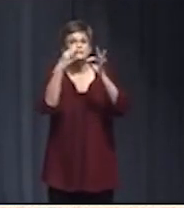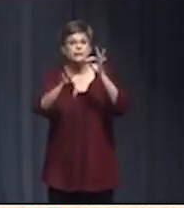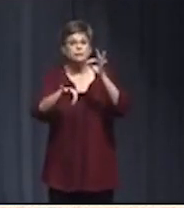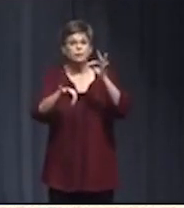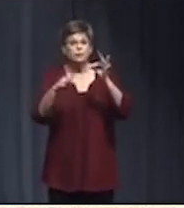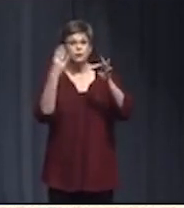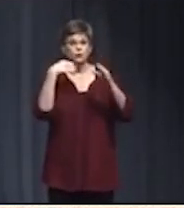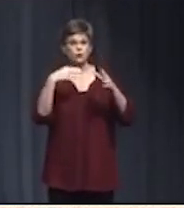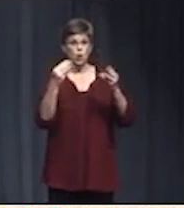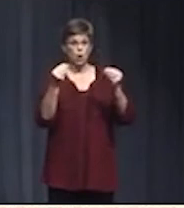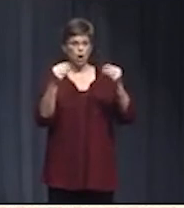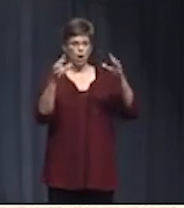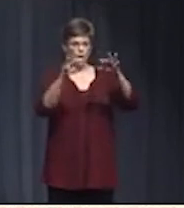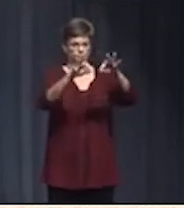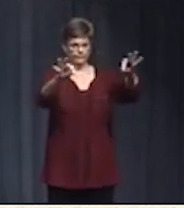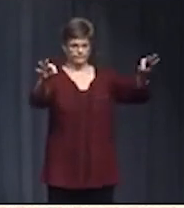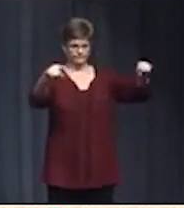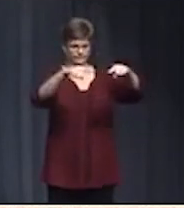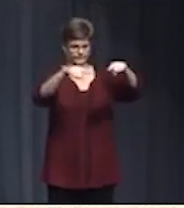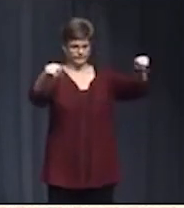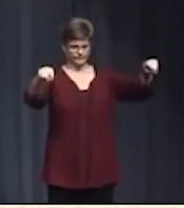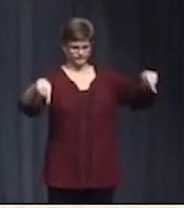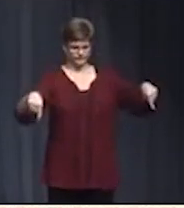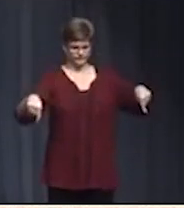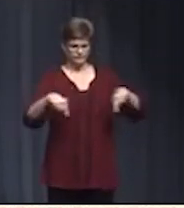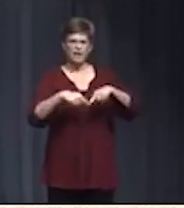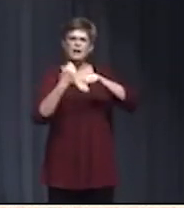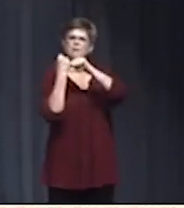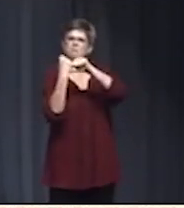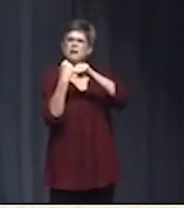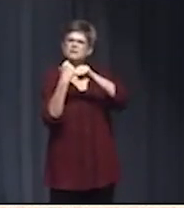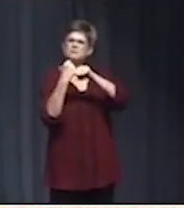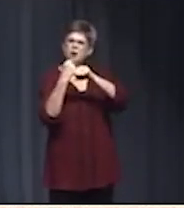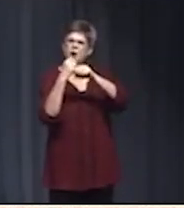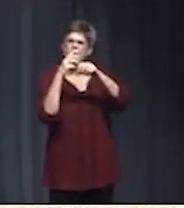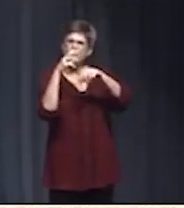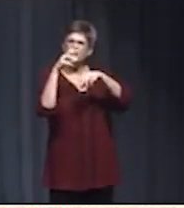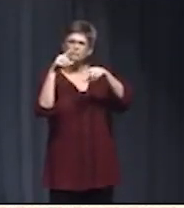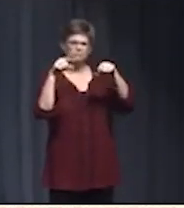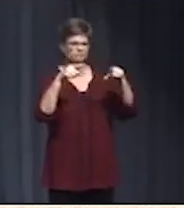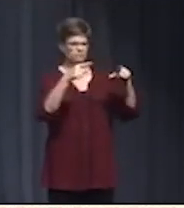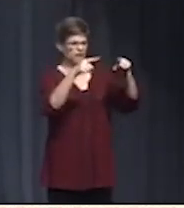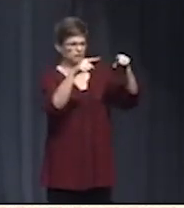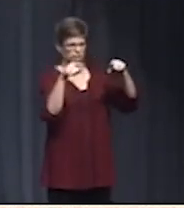diaper, lay it out like a shape of a baseball diamond, you know, that.